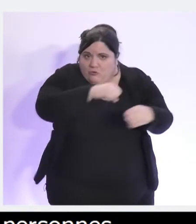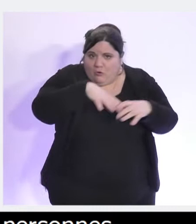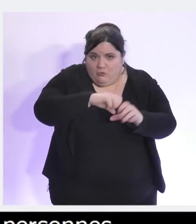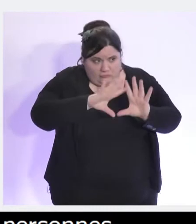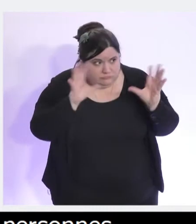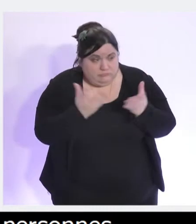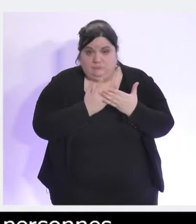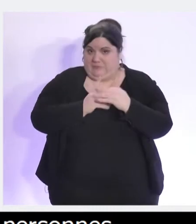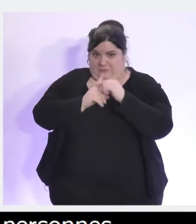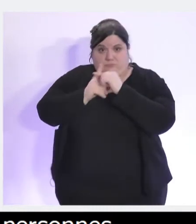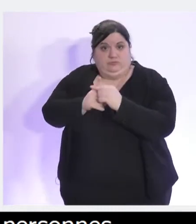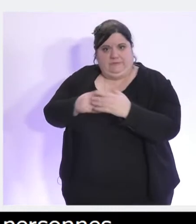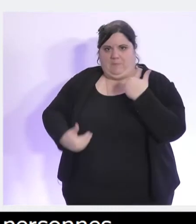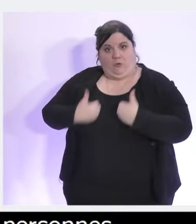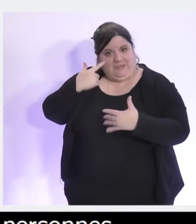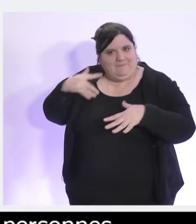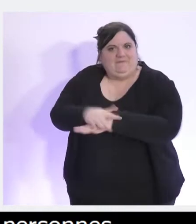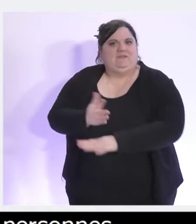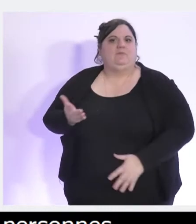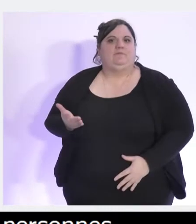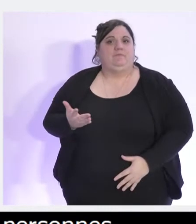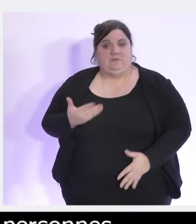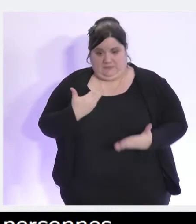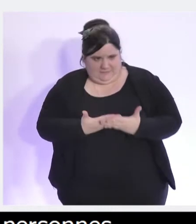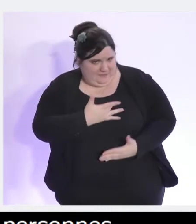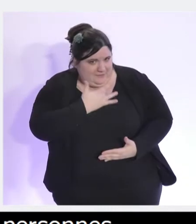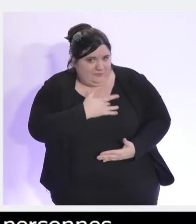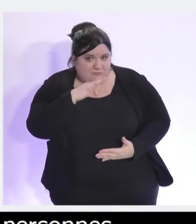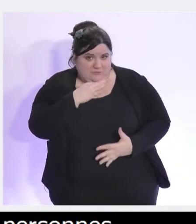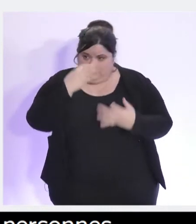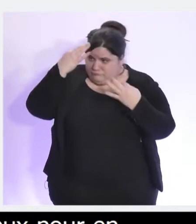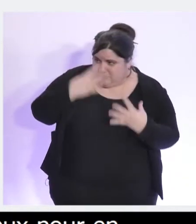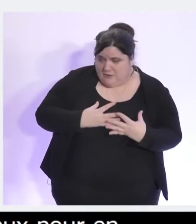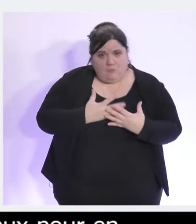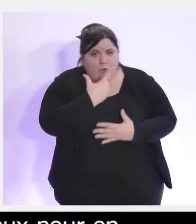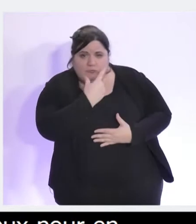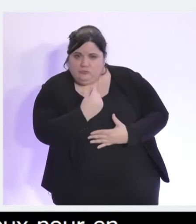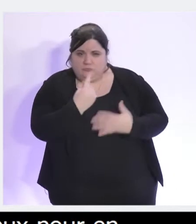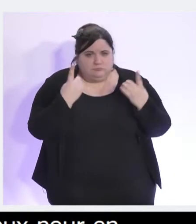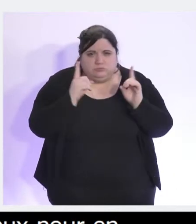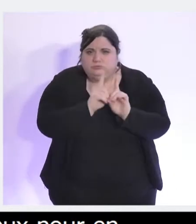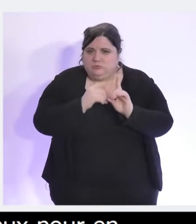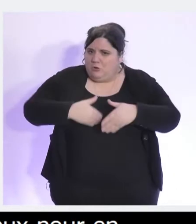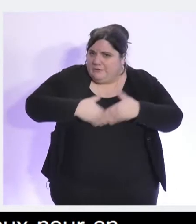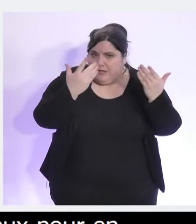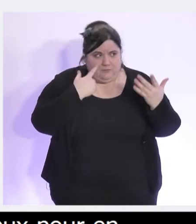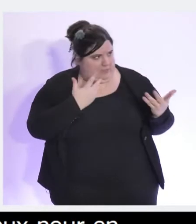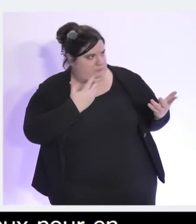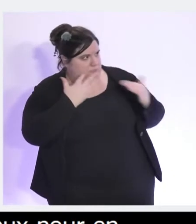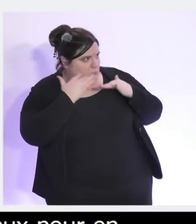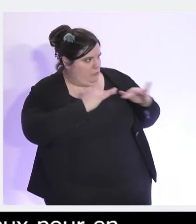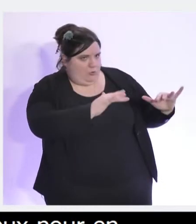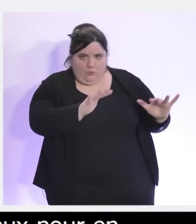they can do. So it's just one lever amongst many, and a way of opening the door in companies and to work on